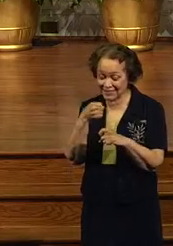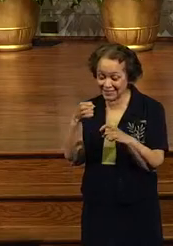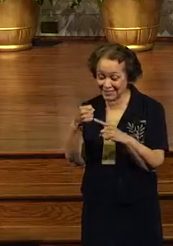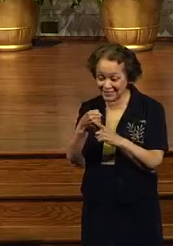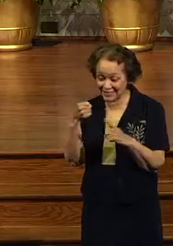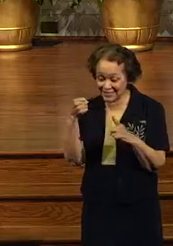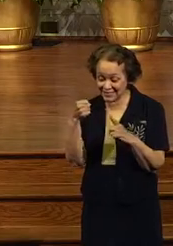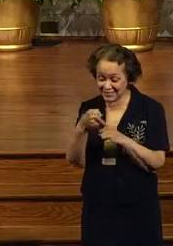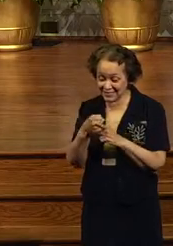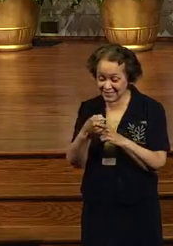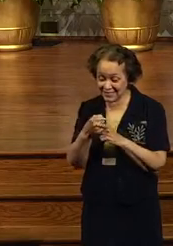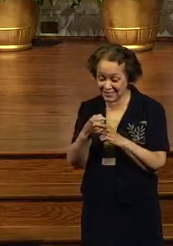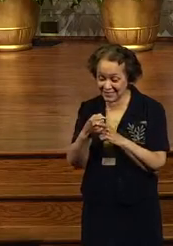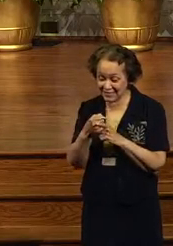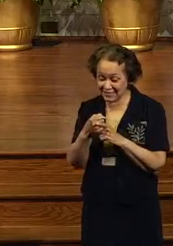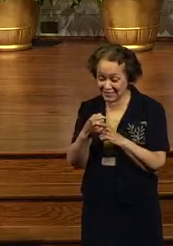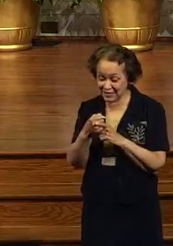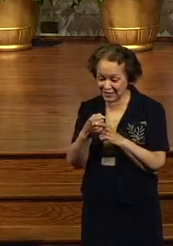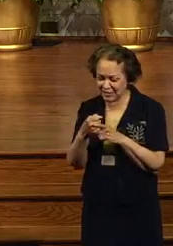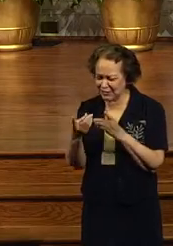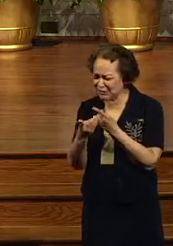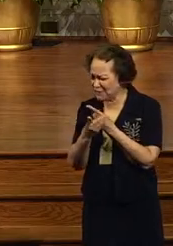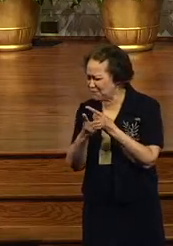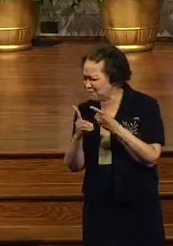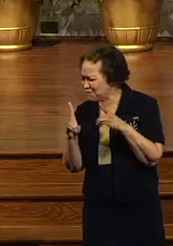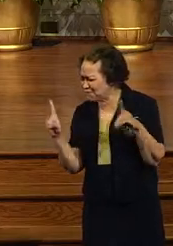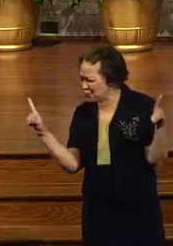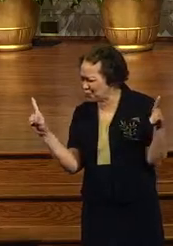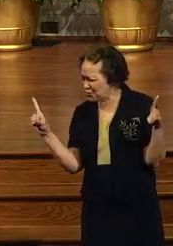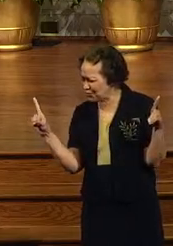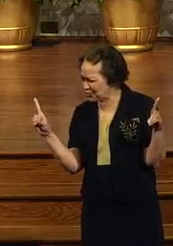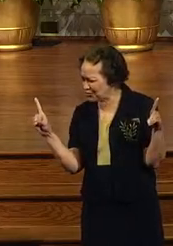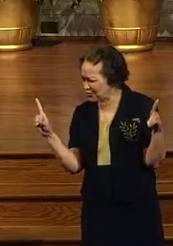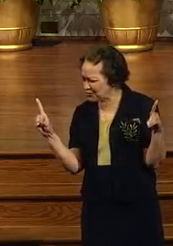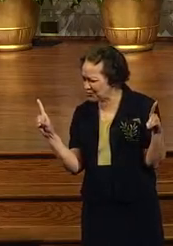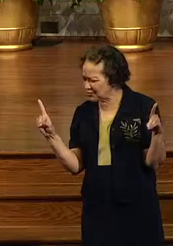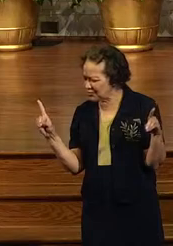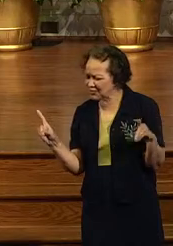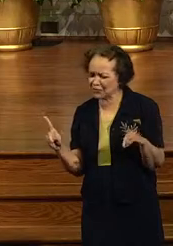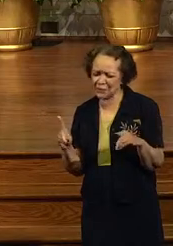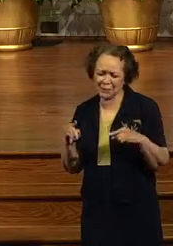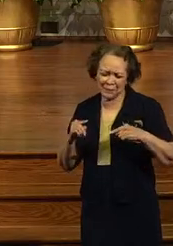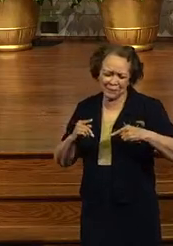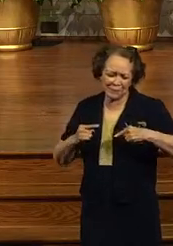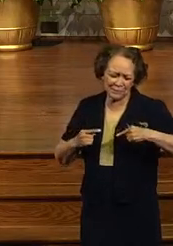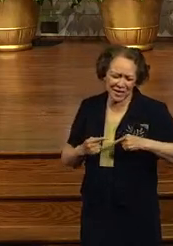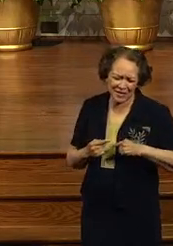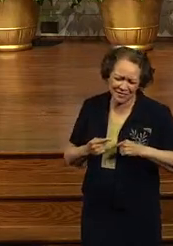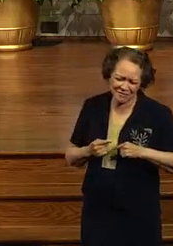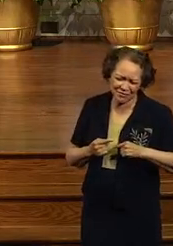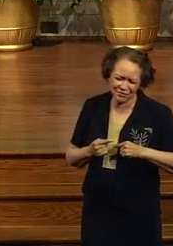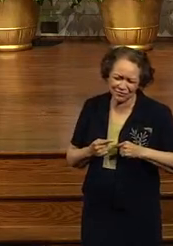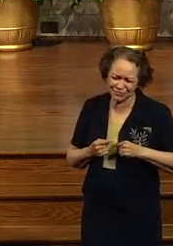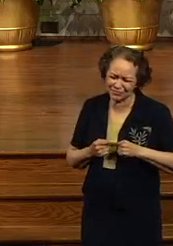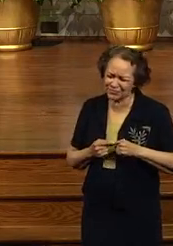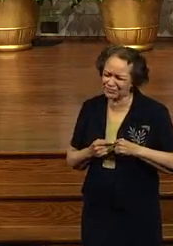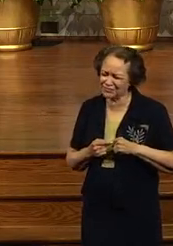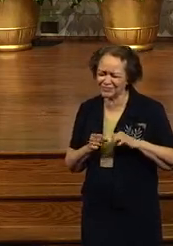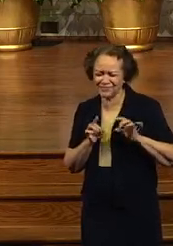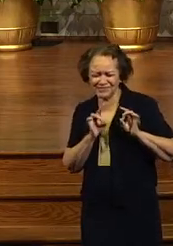Their marriages, the divorce is so painful and hurtful and so contested